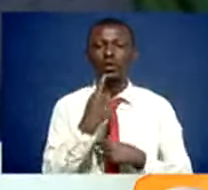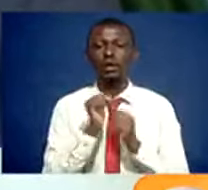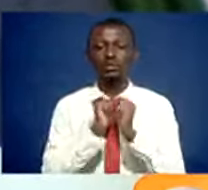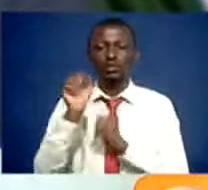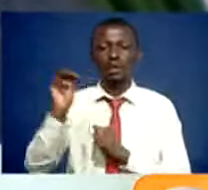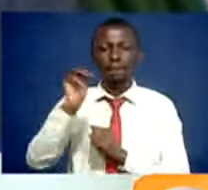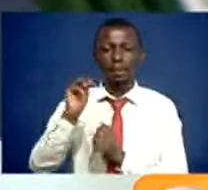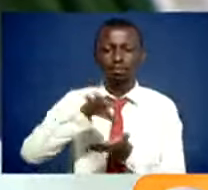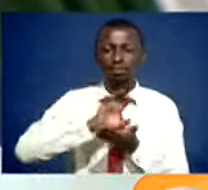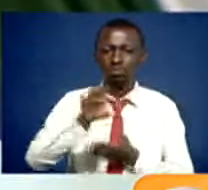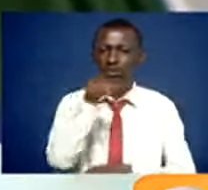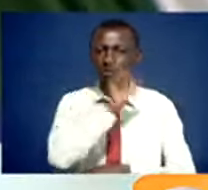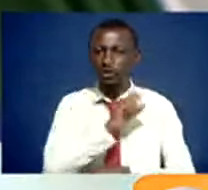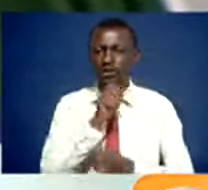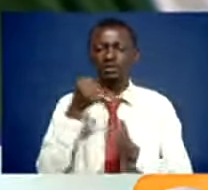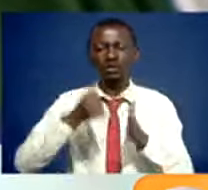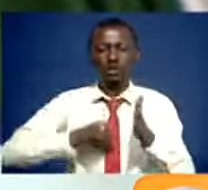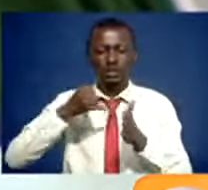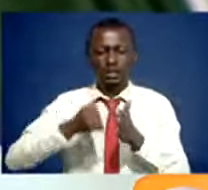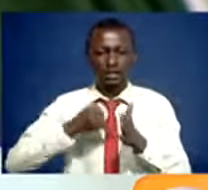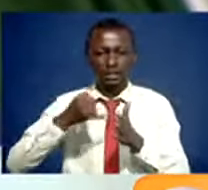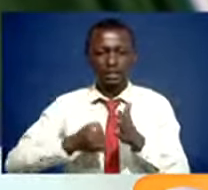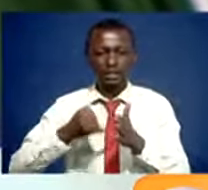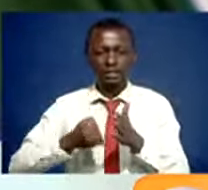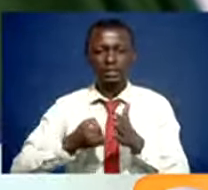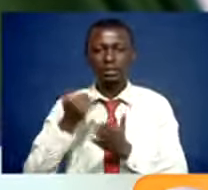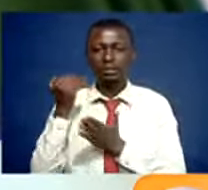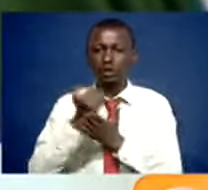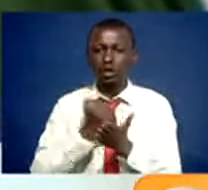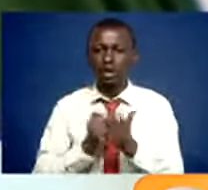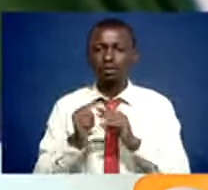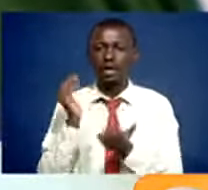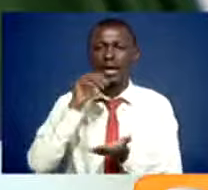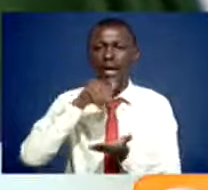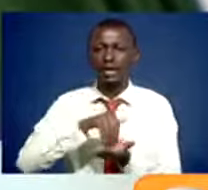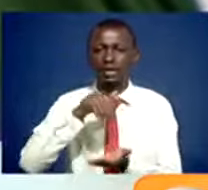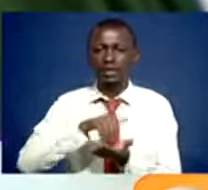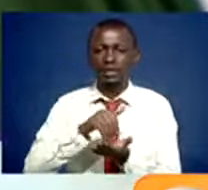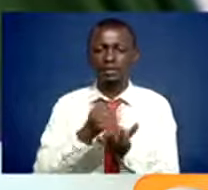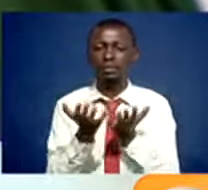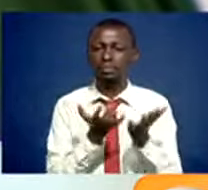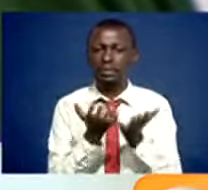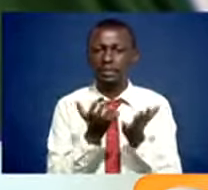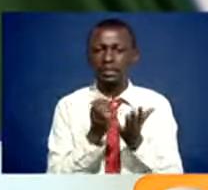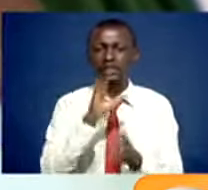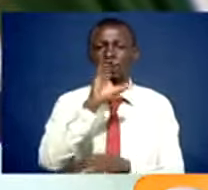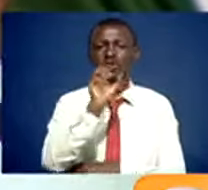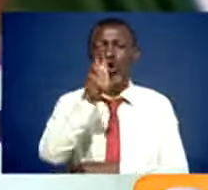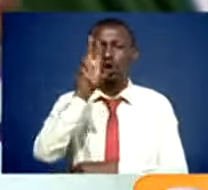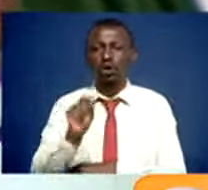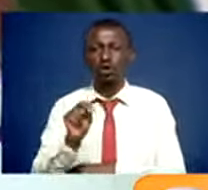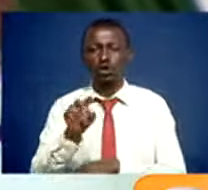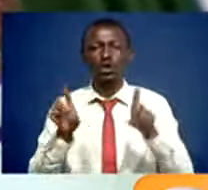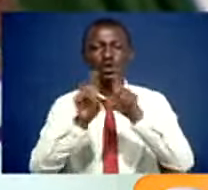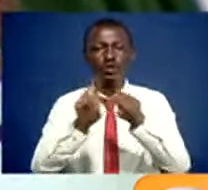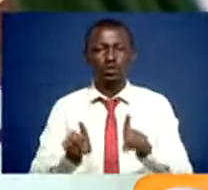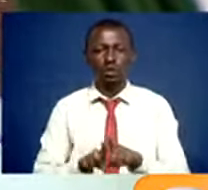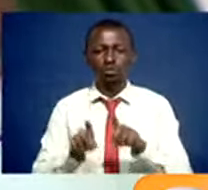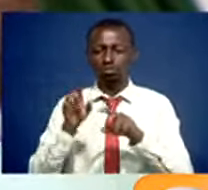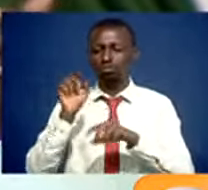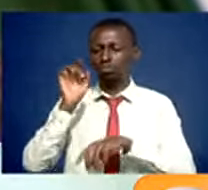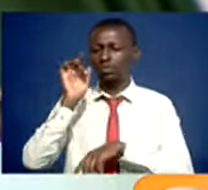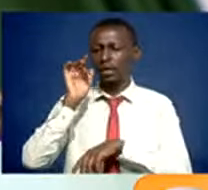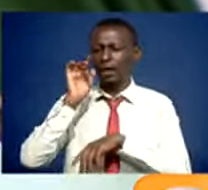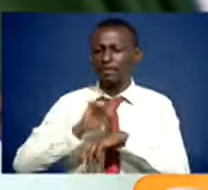allocated for the cotton industry revitalization program. We have also witnessed the negative effects